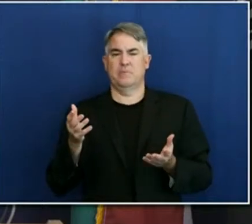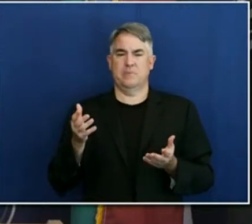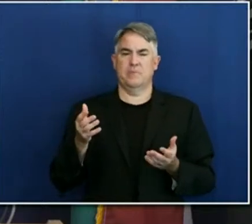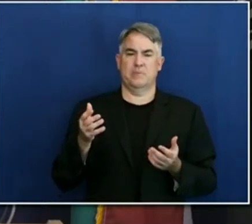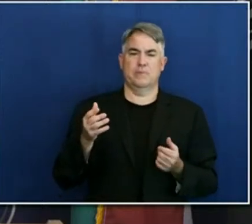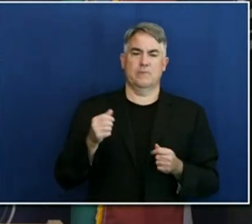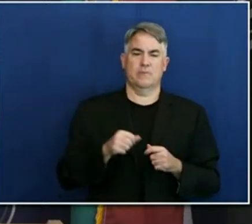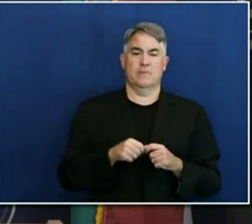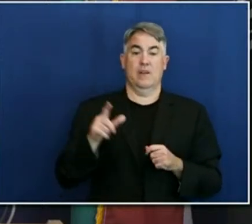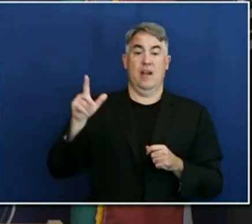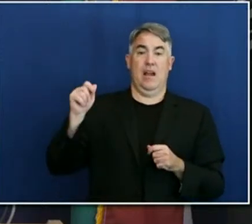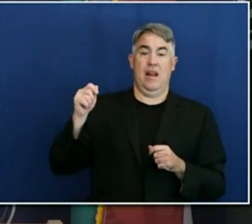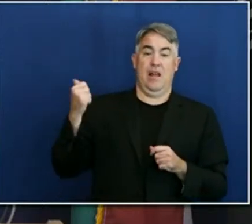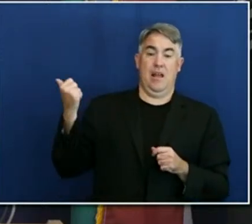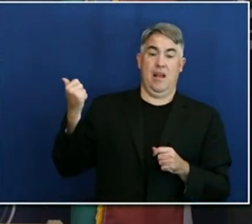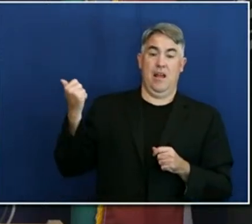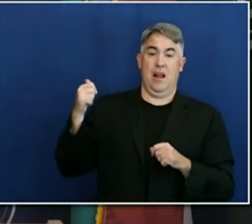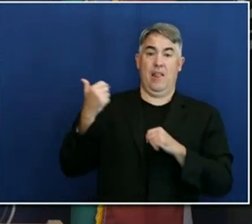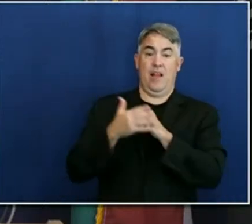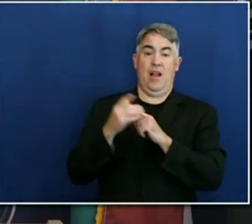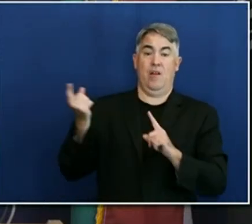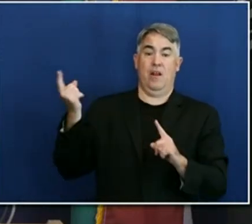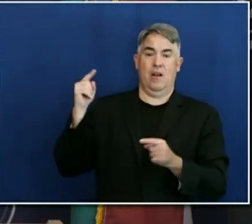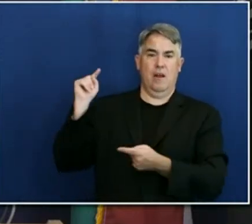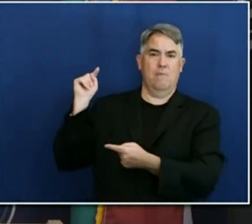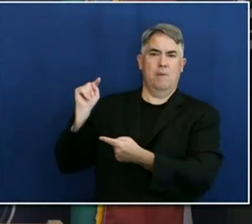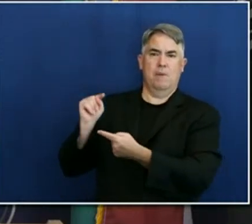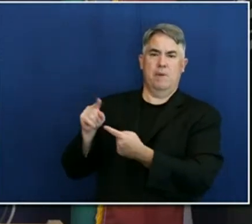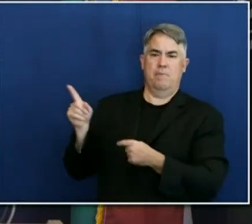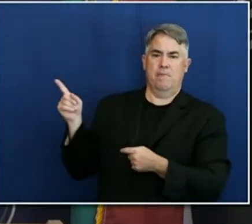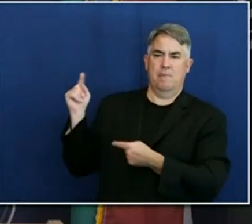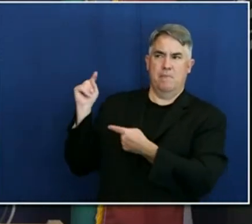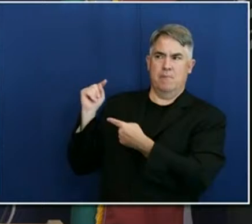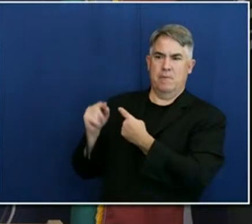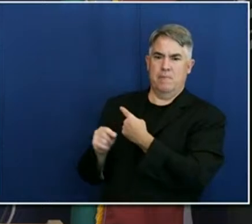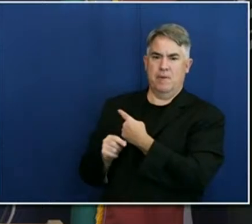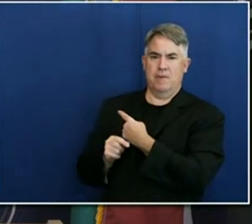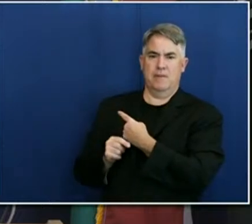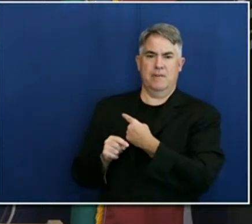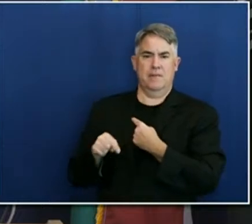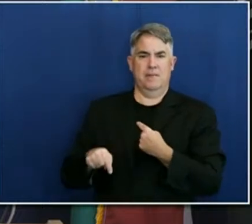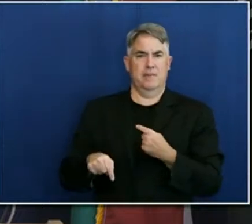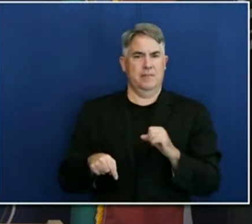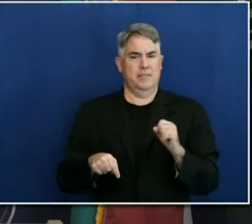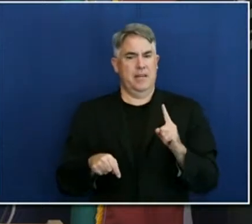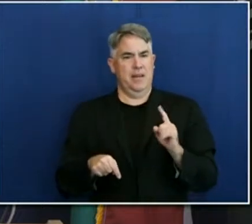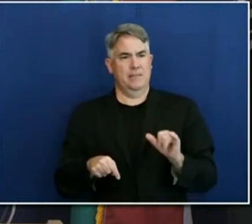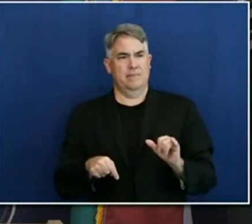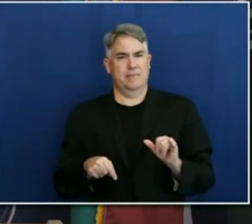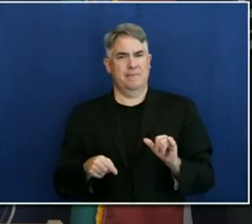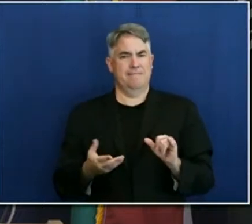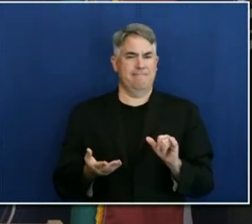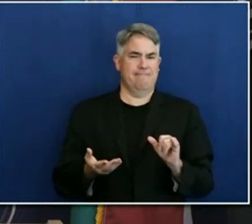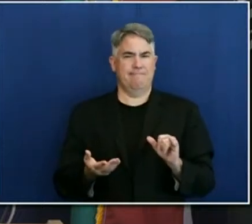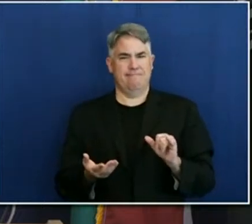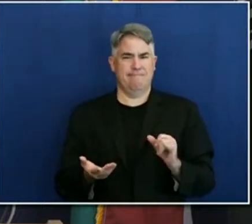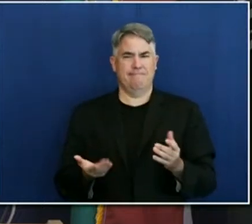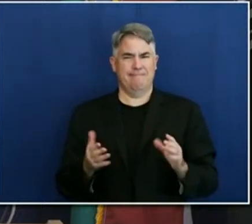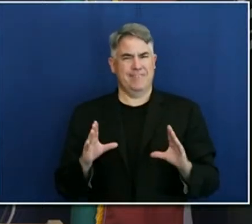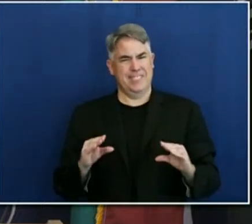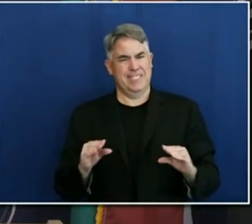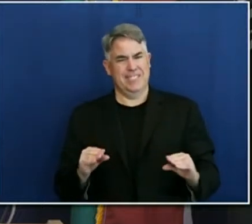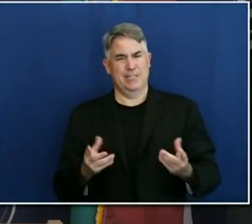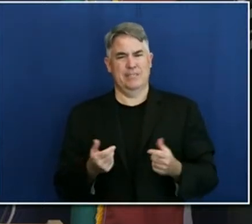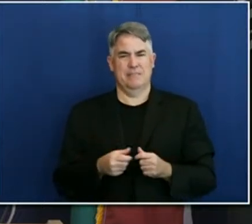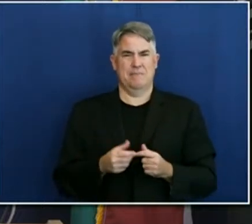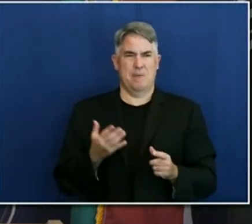other counties, that are descending a little bit lower case count, and we don't know exactly all the reasons why. There's fluctuations or variations in counties, but it